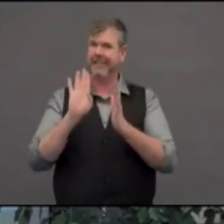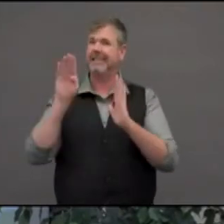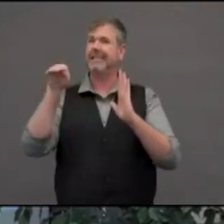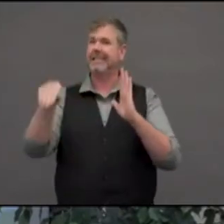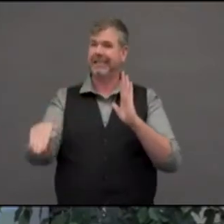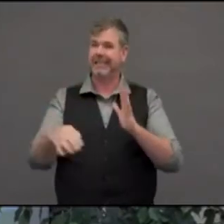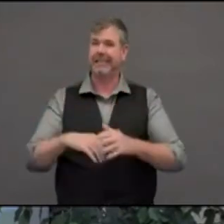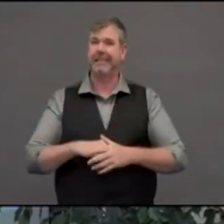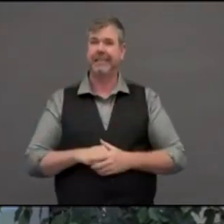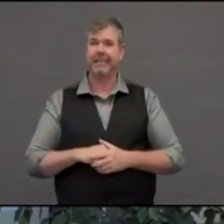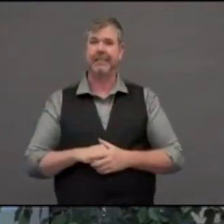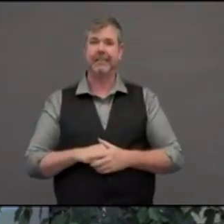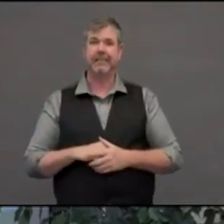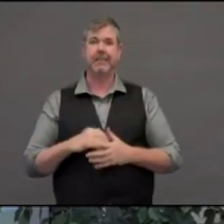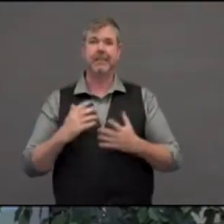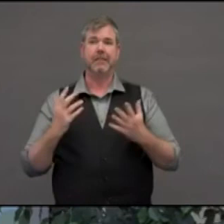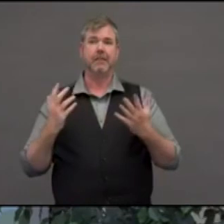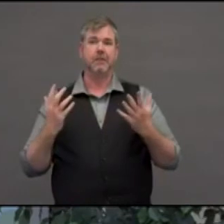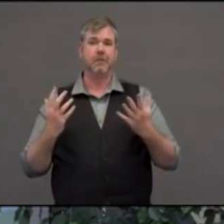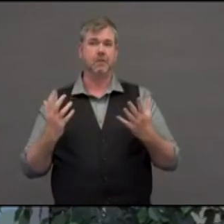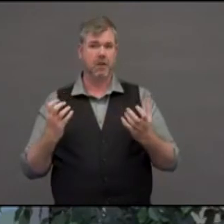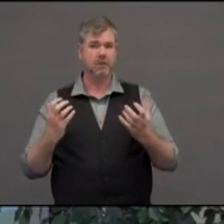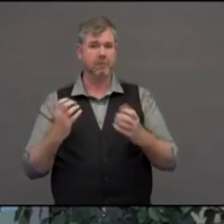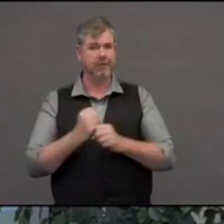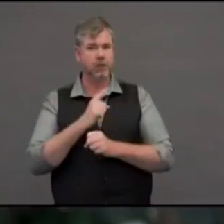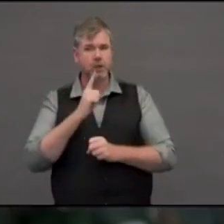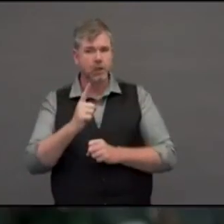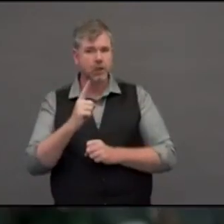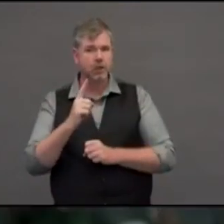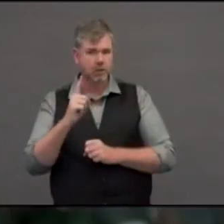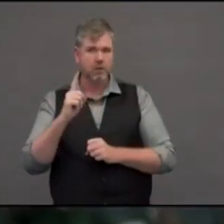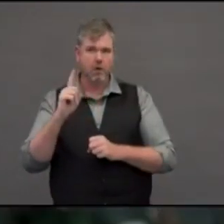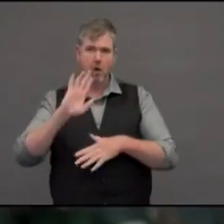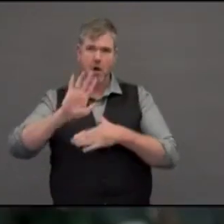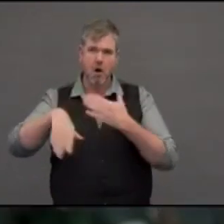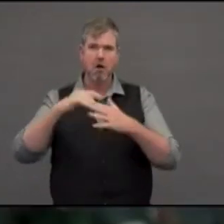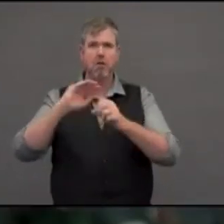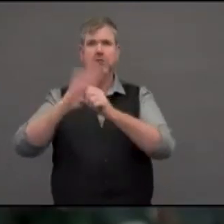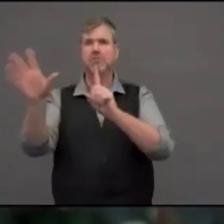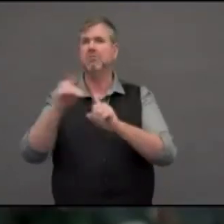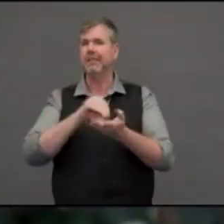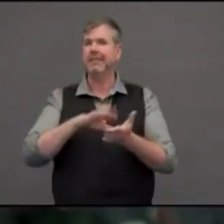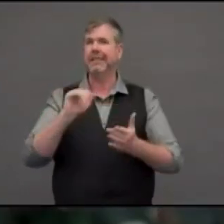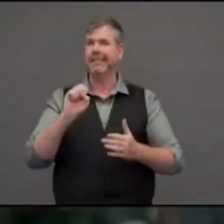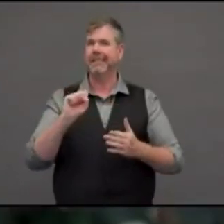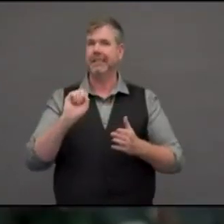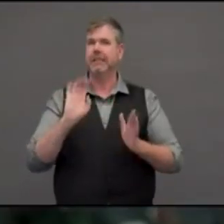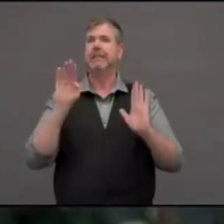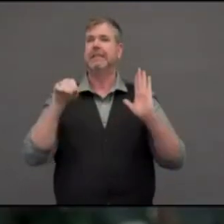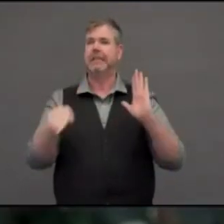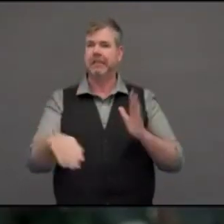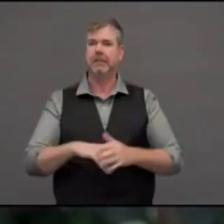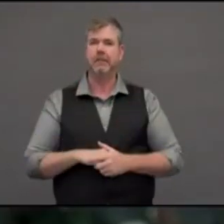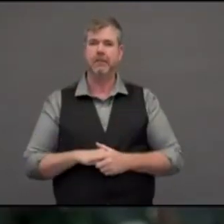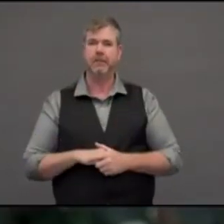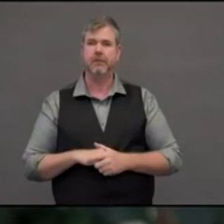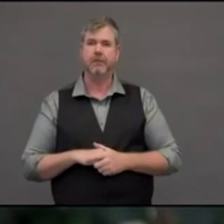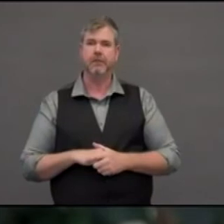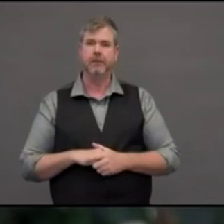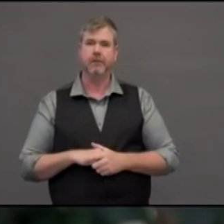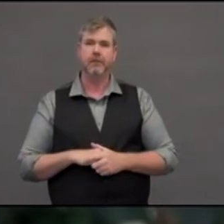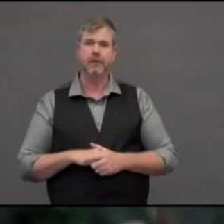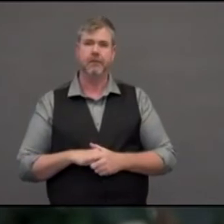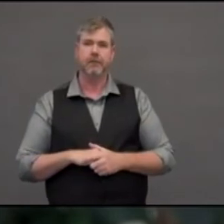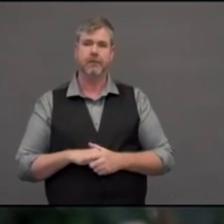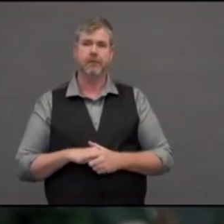I want you guys to share a few best practices to limit the spread of